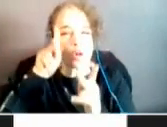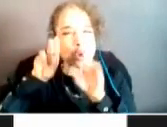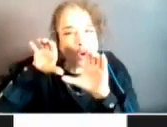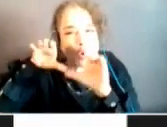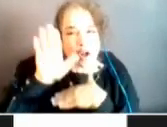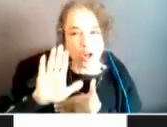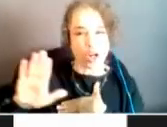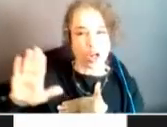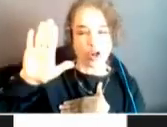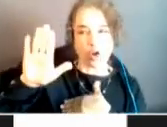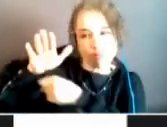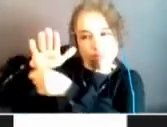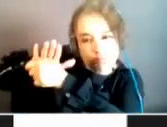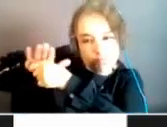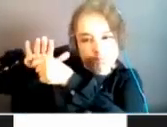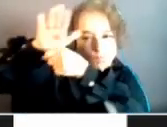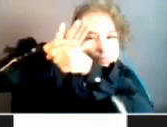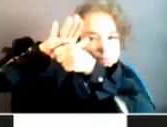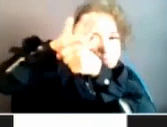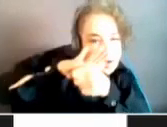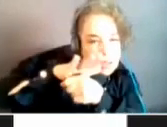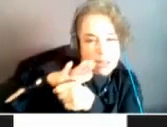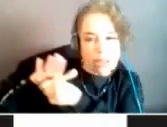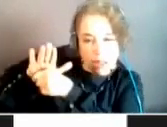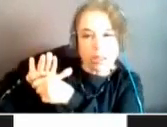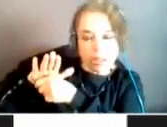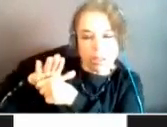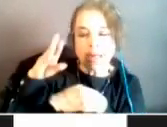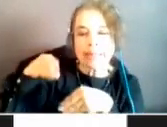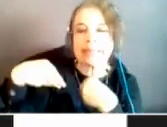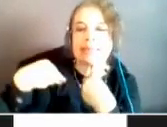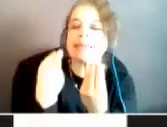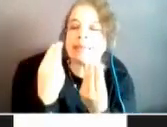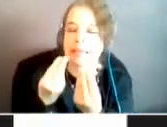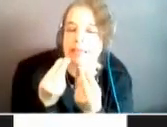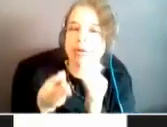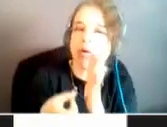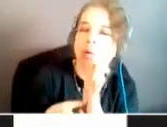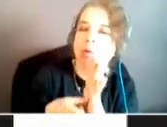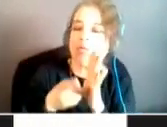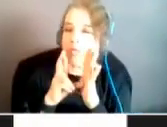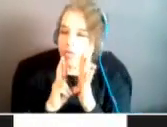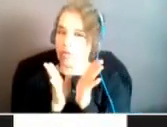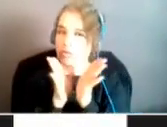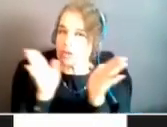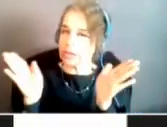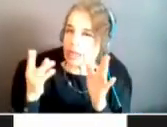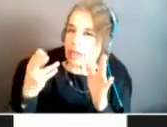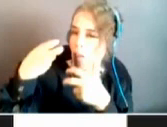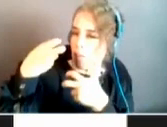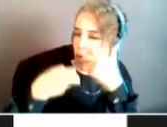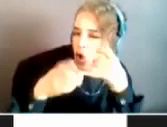your region. I'm going to be giving an overview of issues related